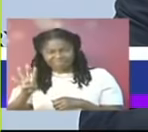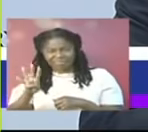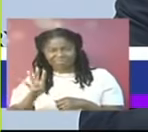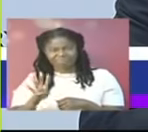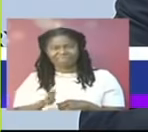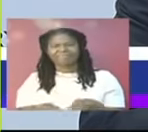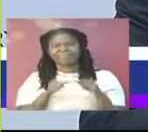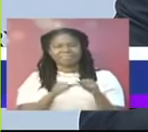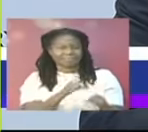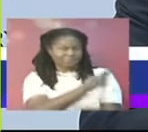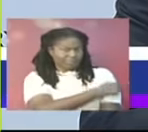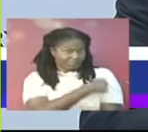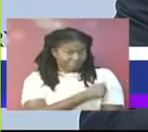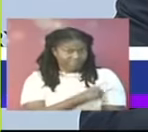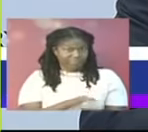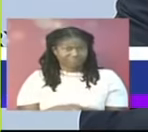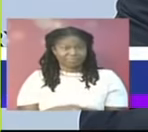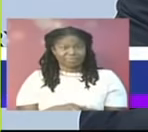currently hospitalized,